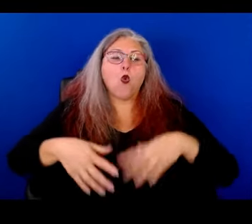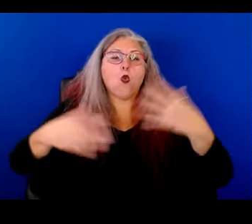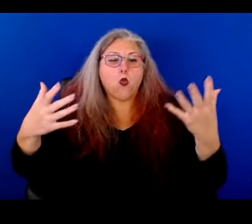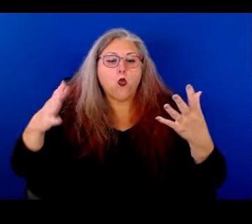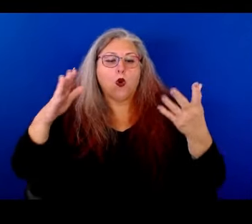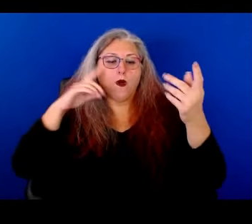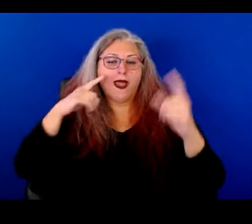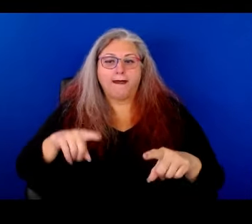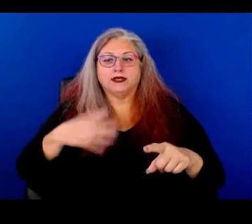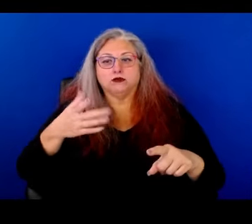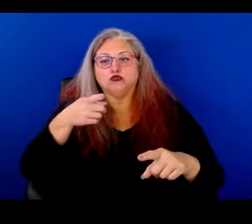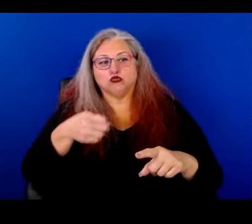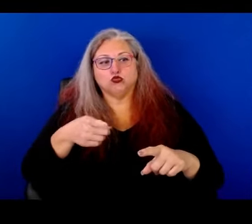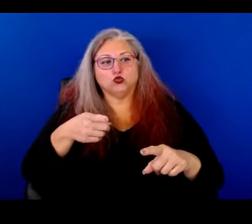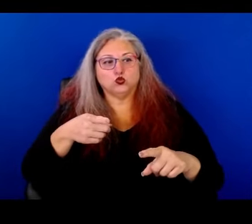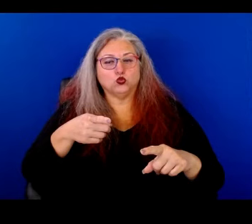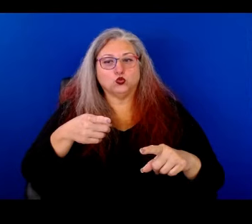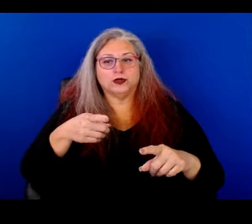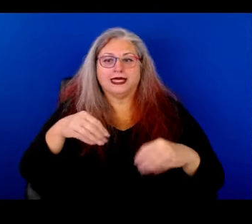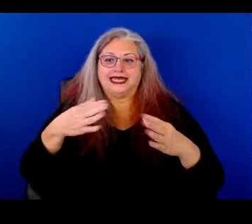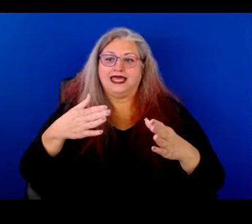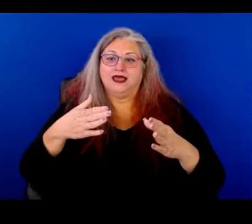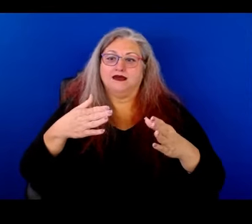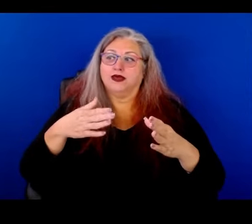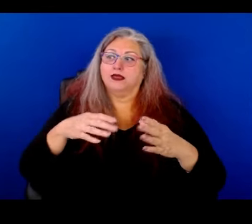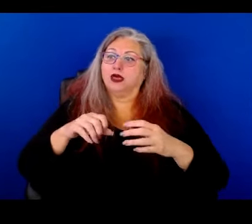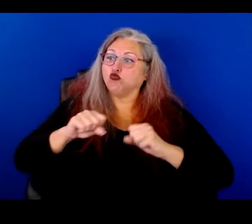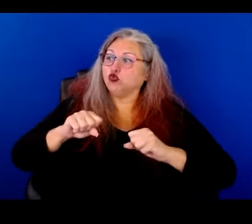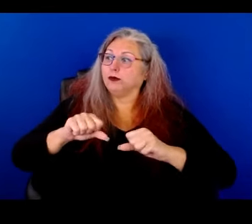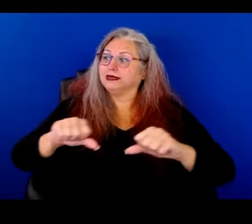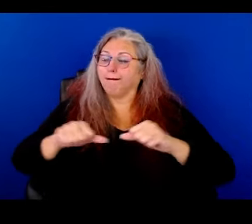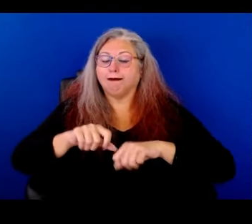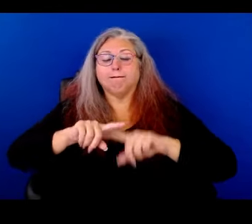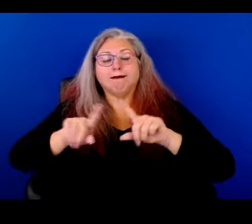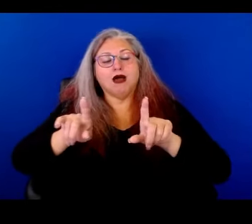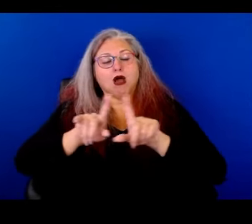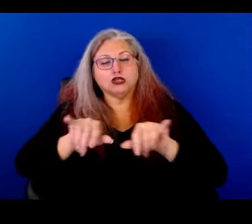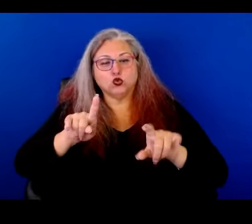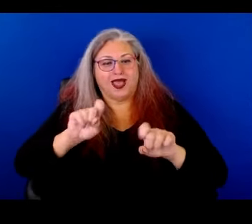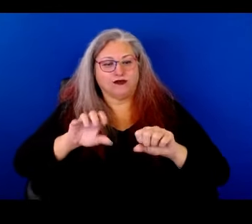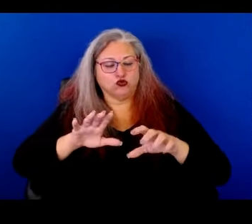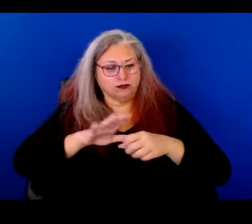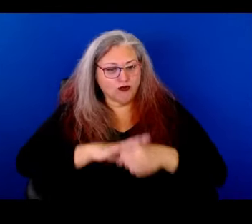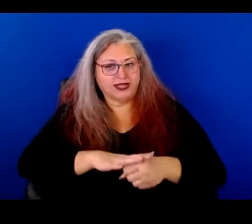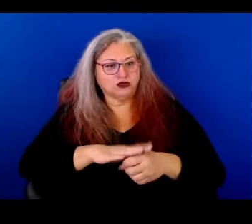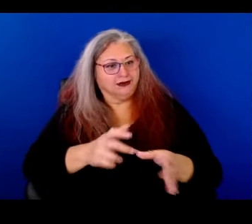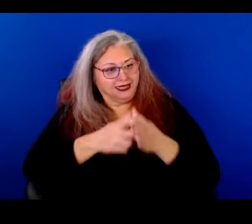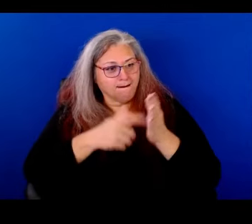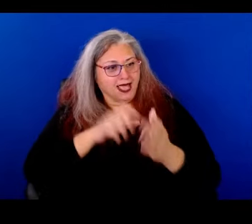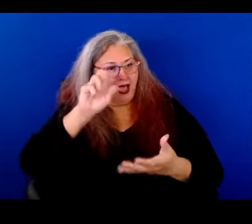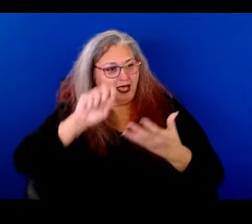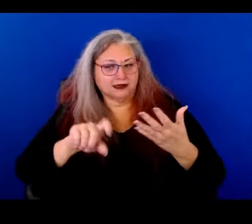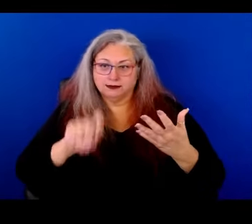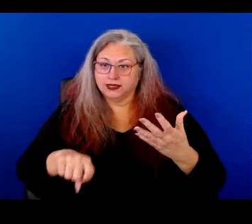going to happen, so that you give the room and the space, but you also put pressure, make demands. I think that